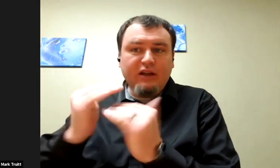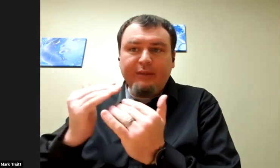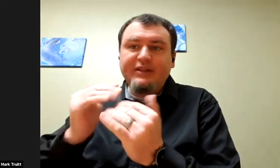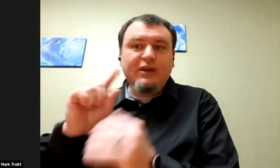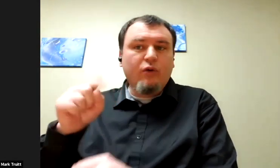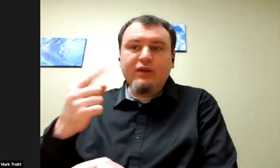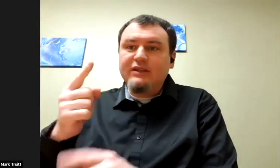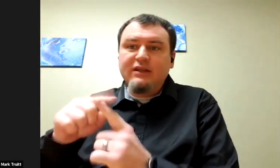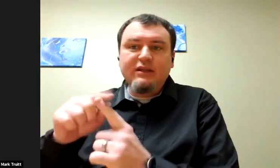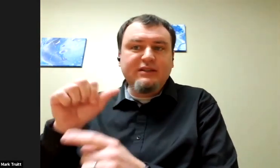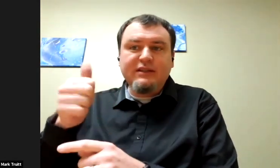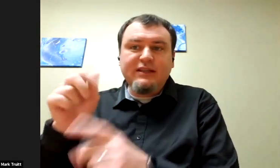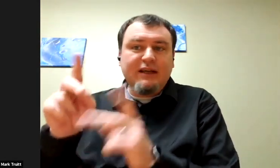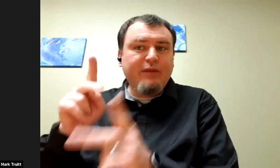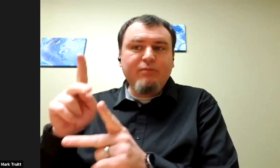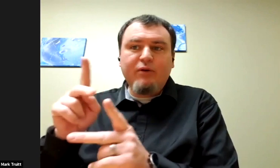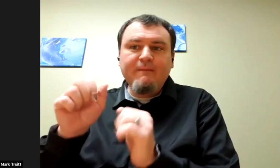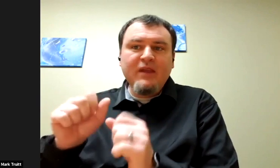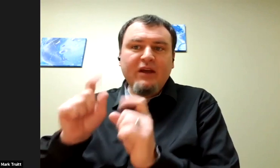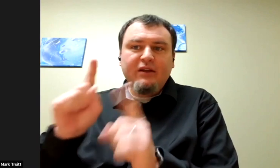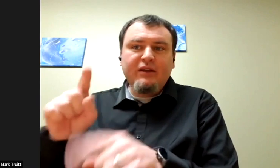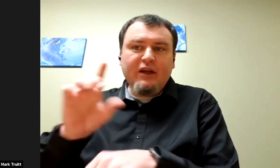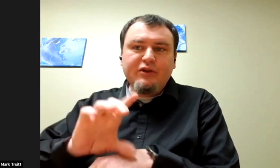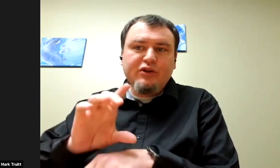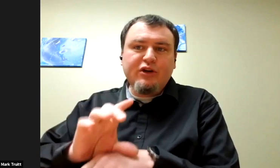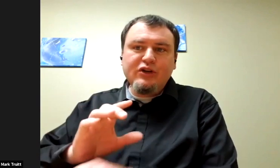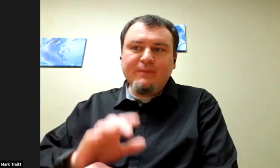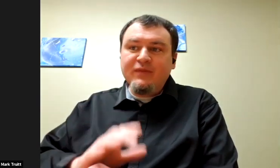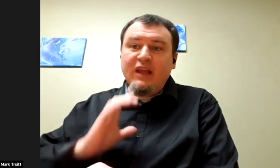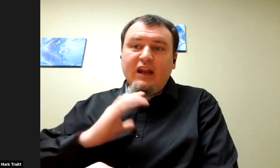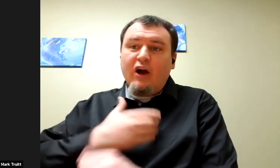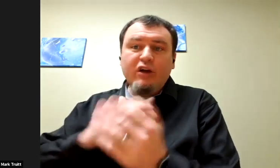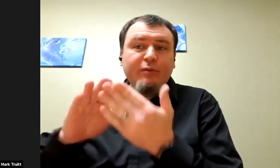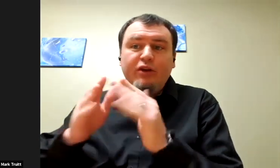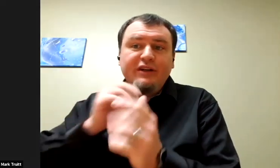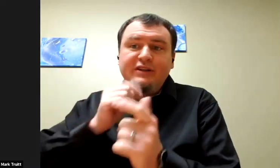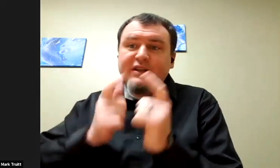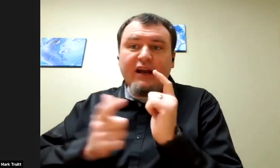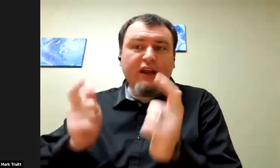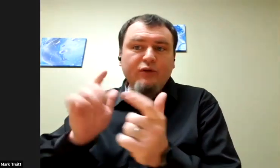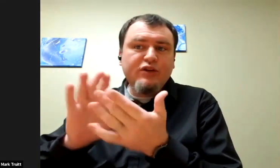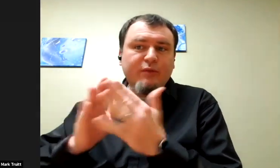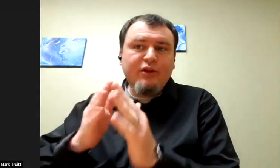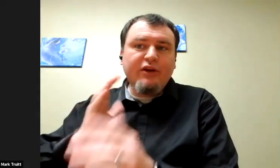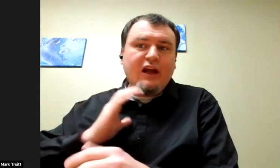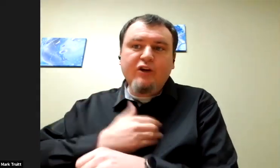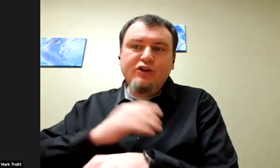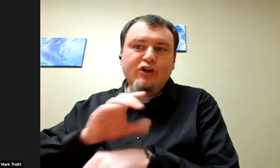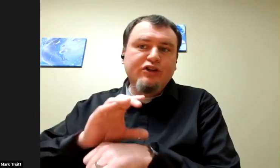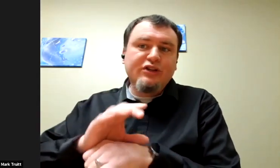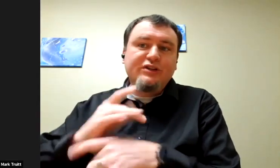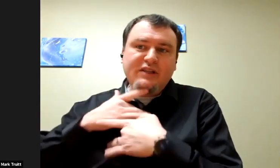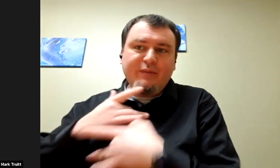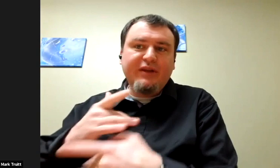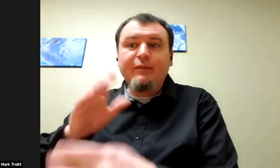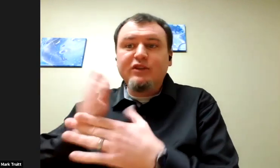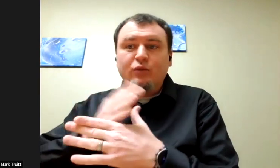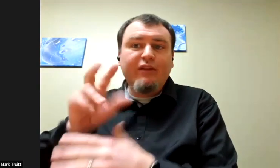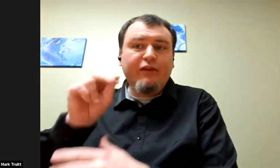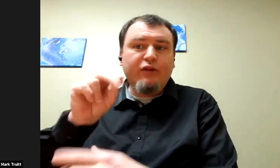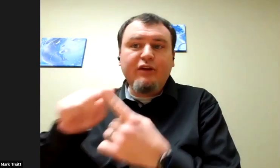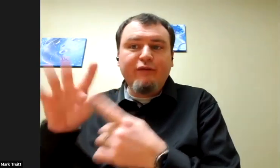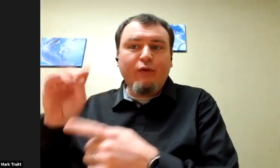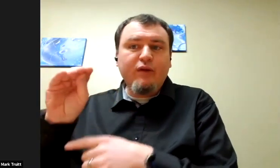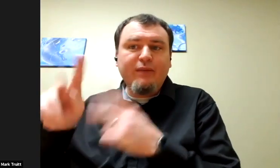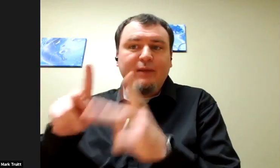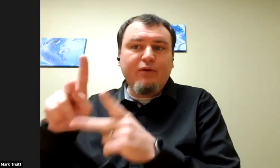that limited only to 10 people could come to church. Now, our community is not a huge community. Our church is typically